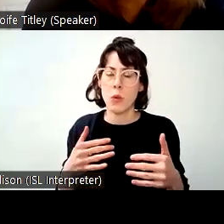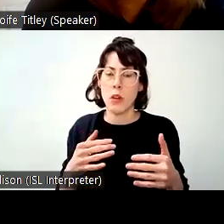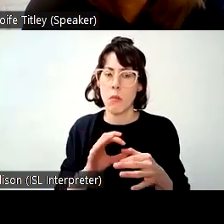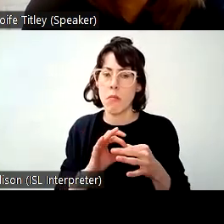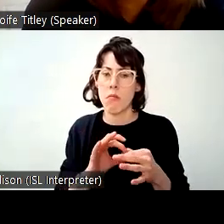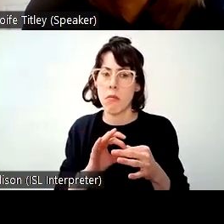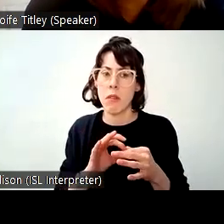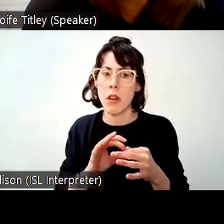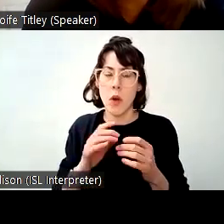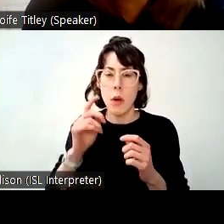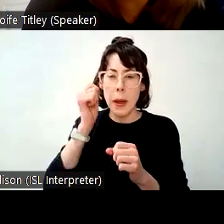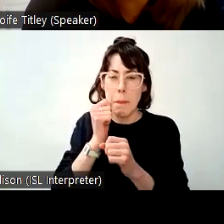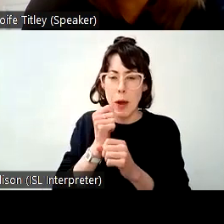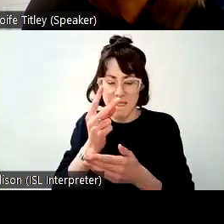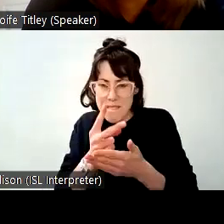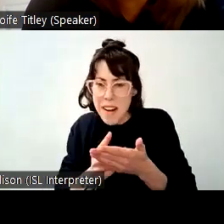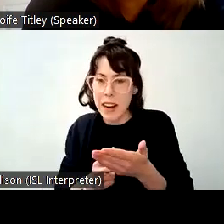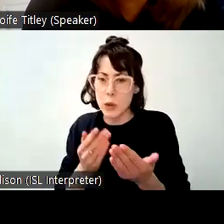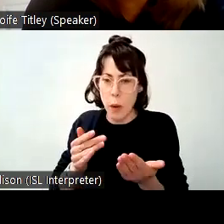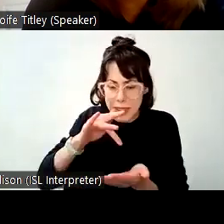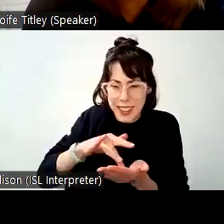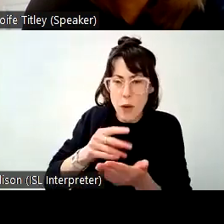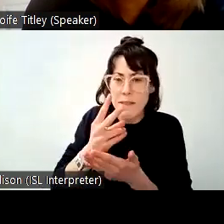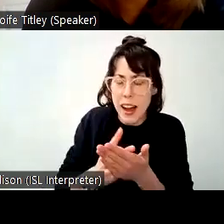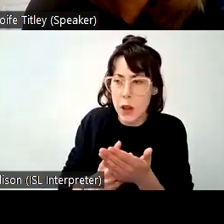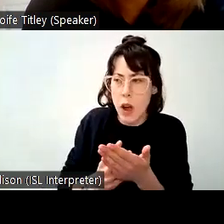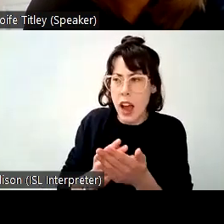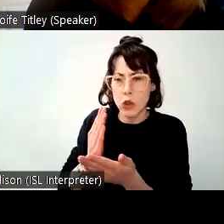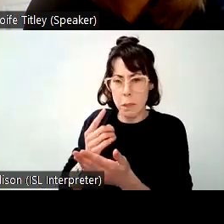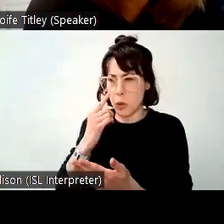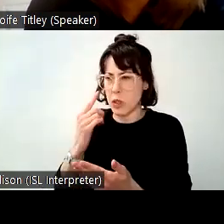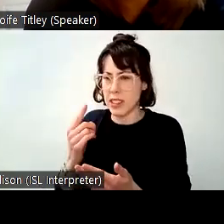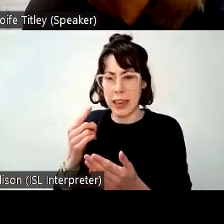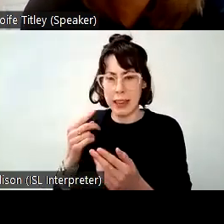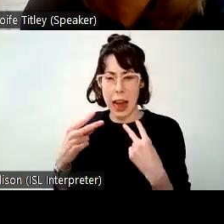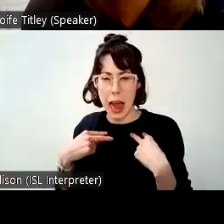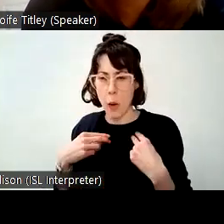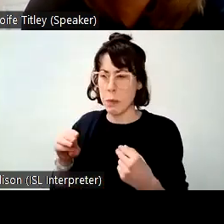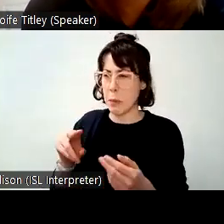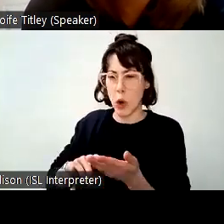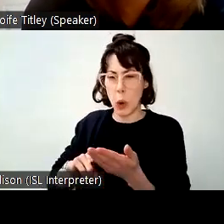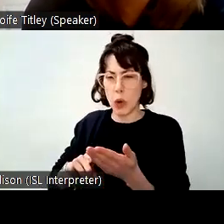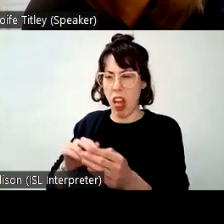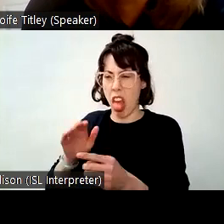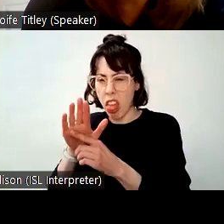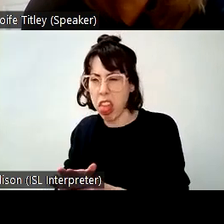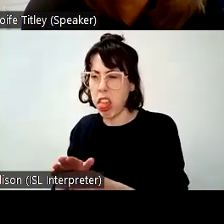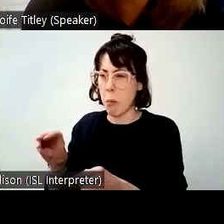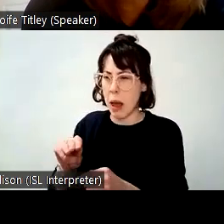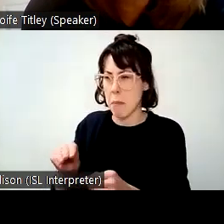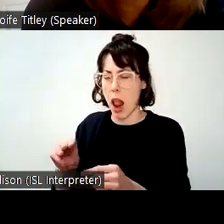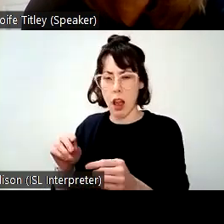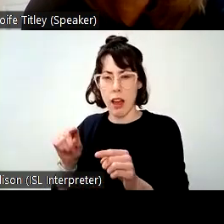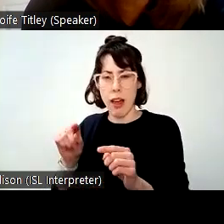centering values, really challenging, you know, dehumanizing language that can happen, you know, in development contexts and in the context of racism as well, and